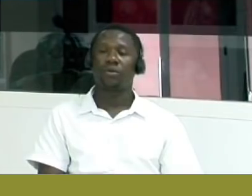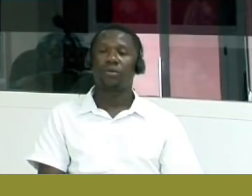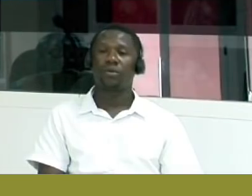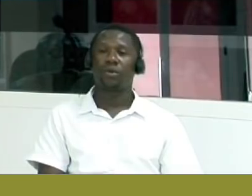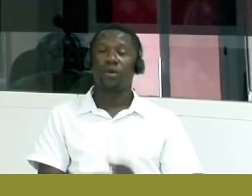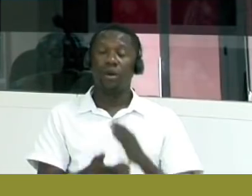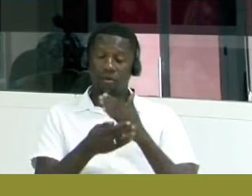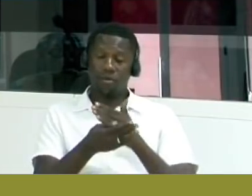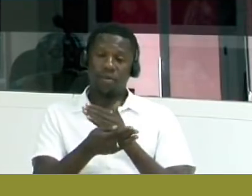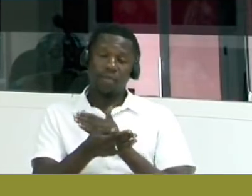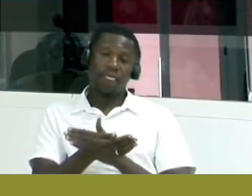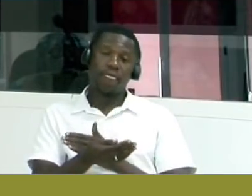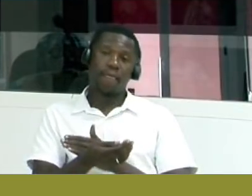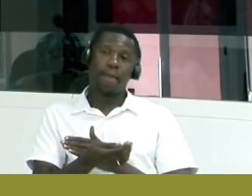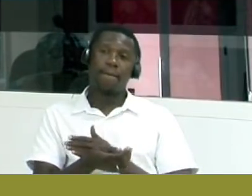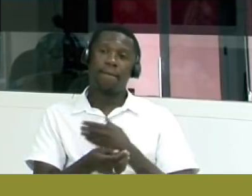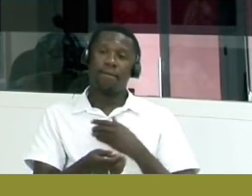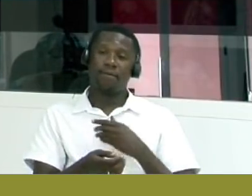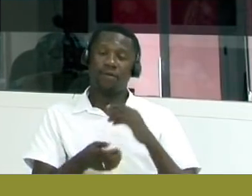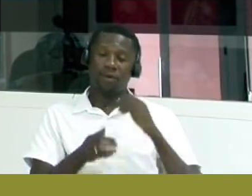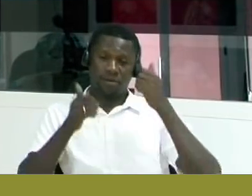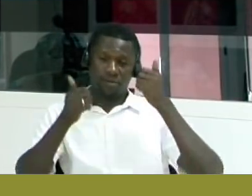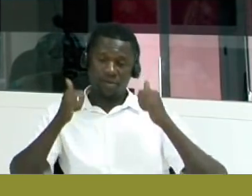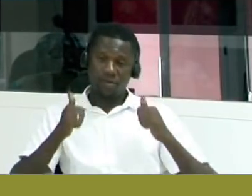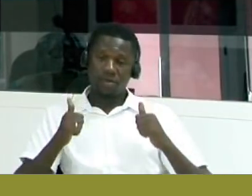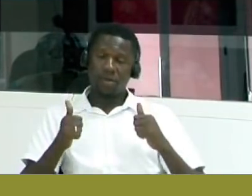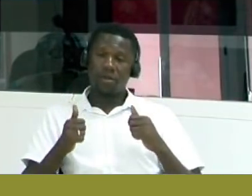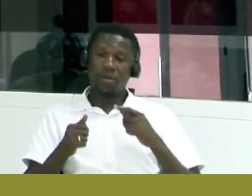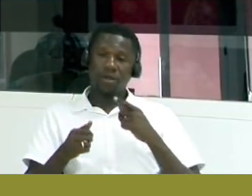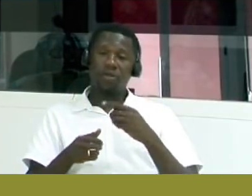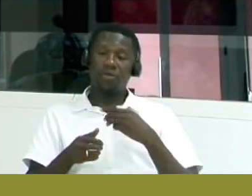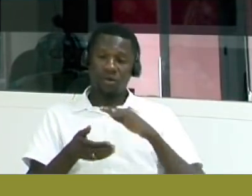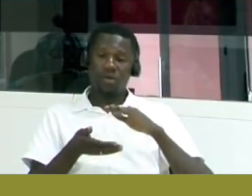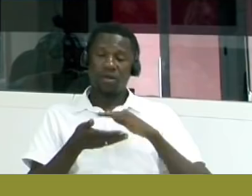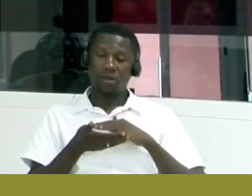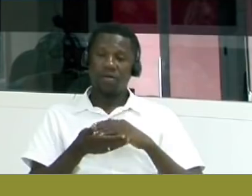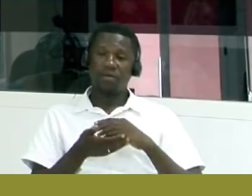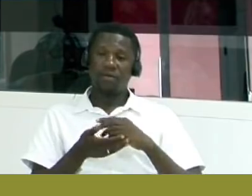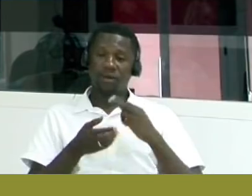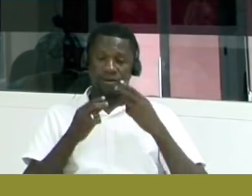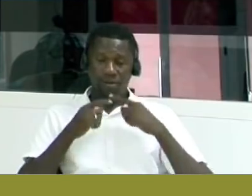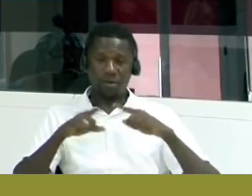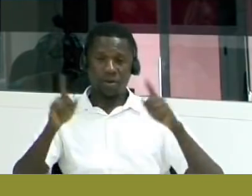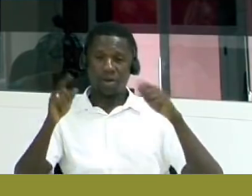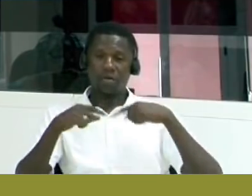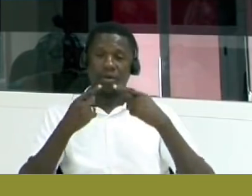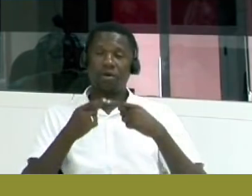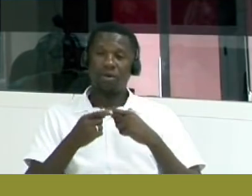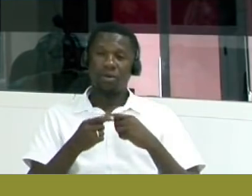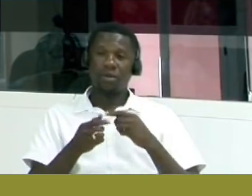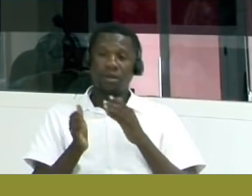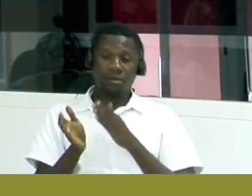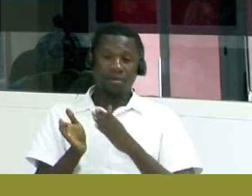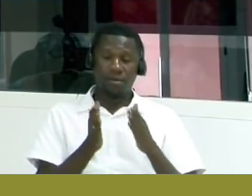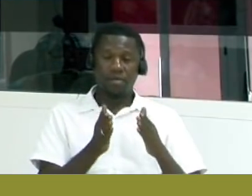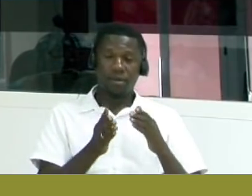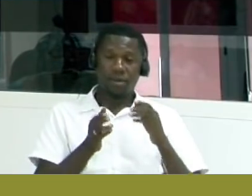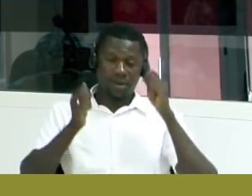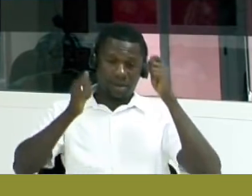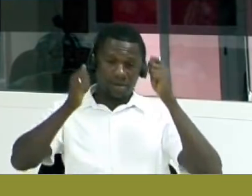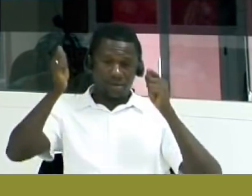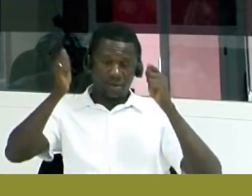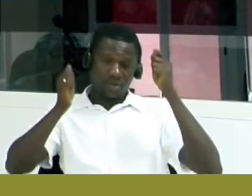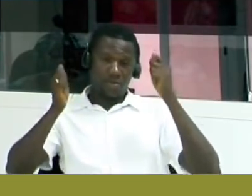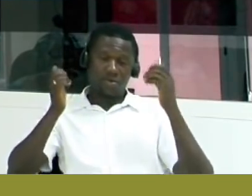just prior to the events, you received information about the impending demonstration.